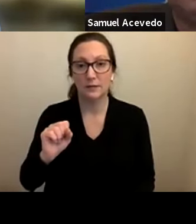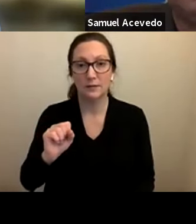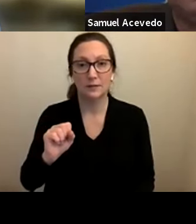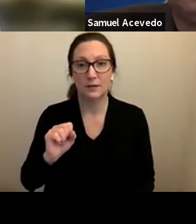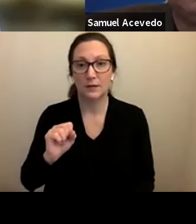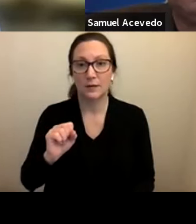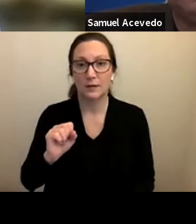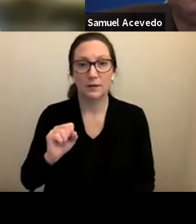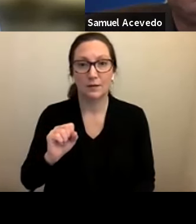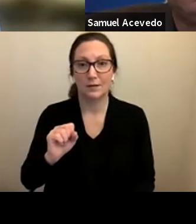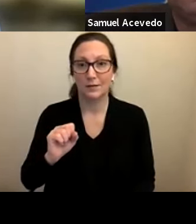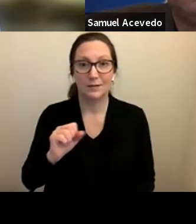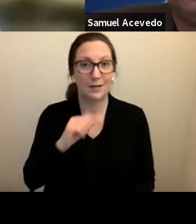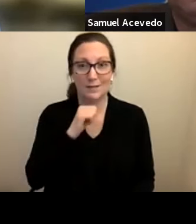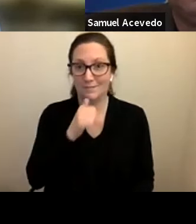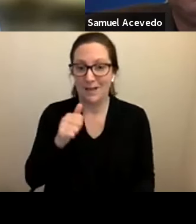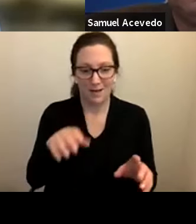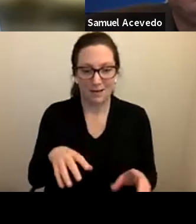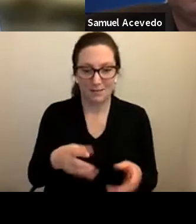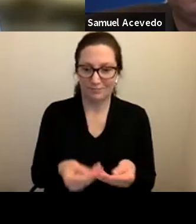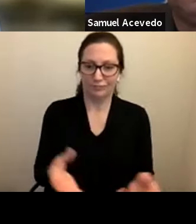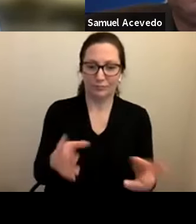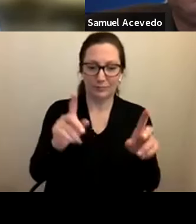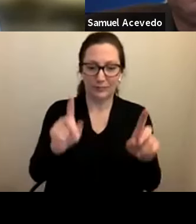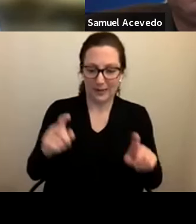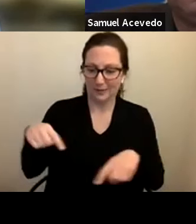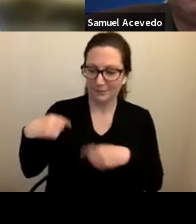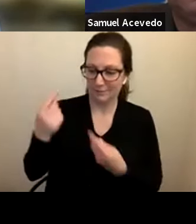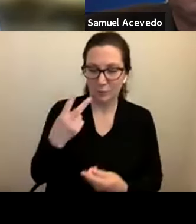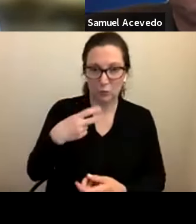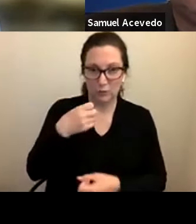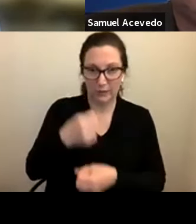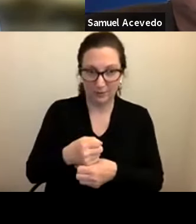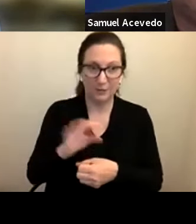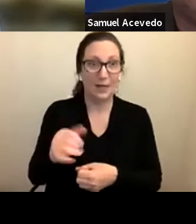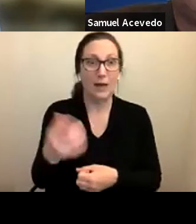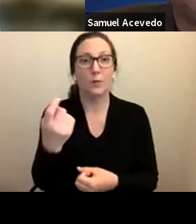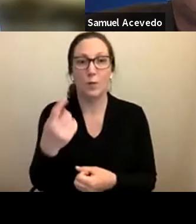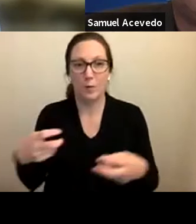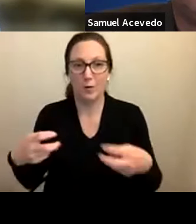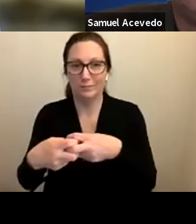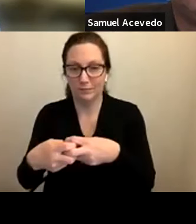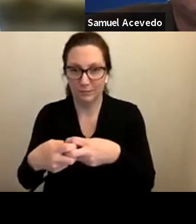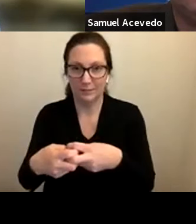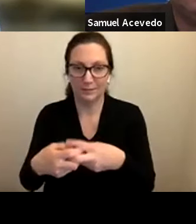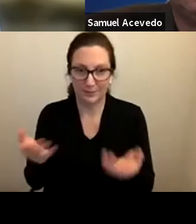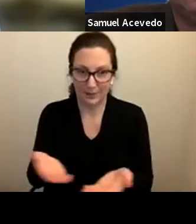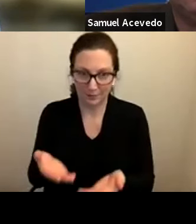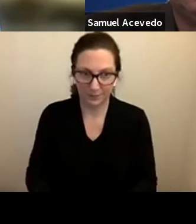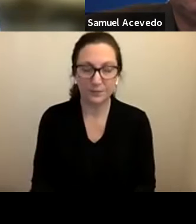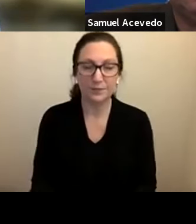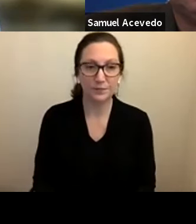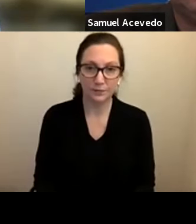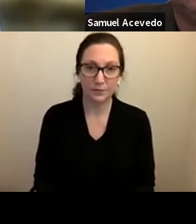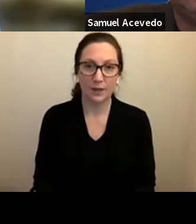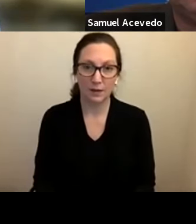Massachusetts now for 2 years. Right. So that's an added dilemma in our pocket full of dilemmas.